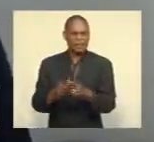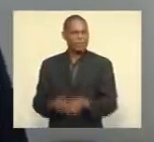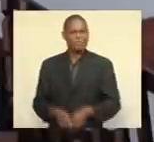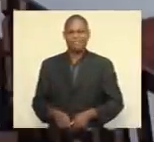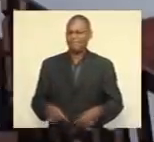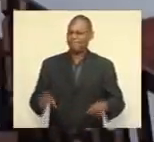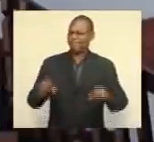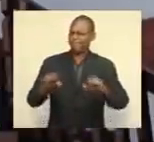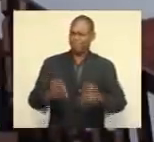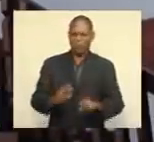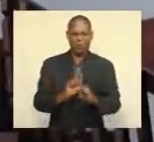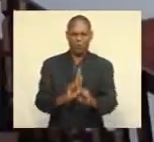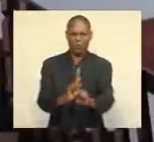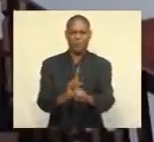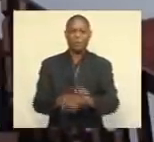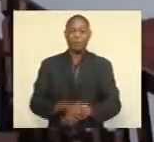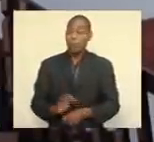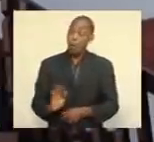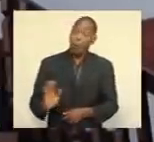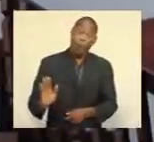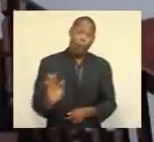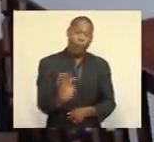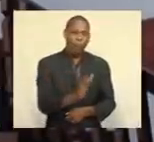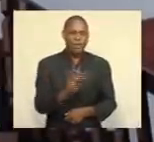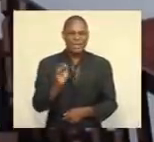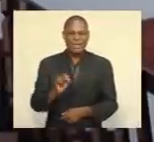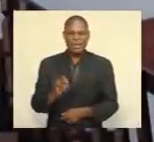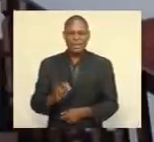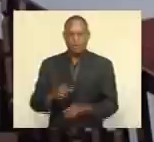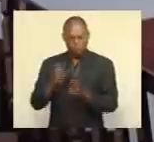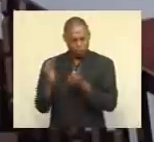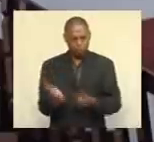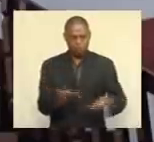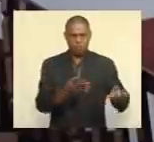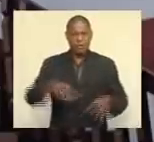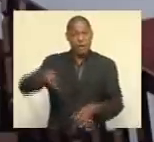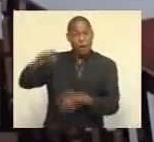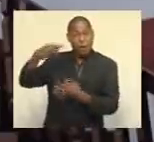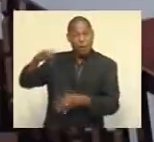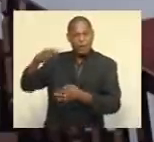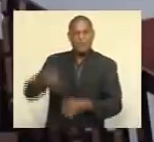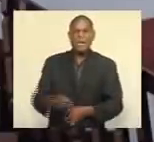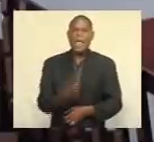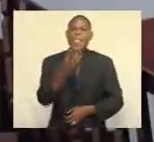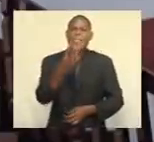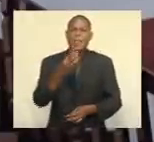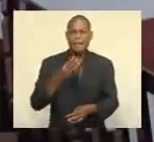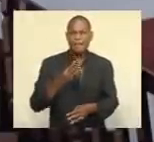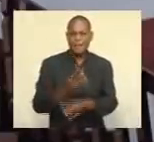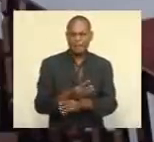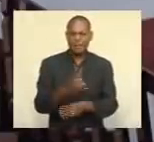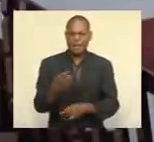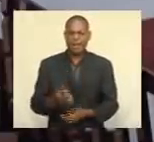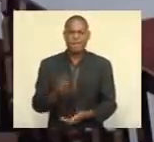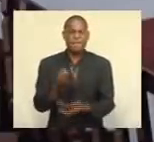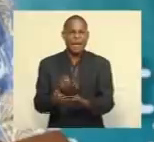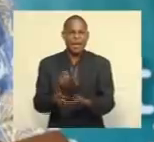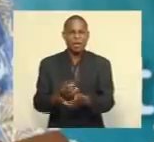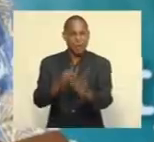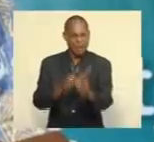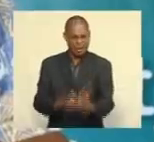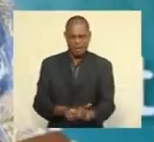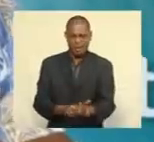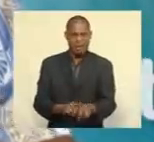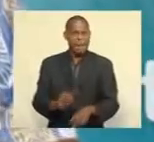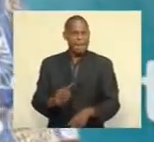Act. All parties are required to submit audited accounts to the registrar within 3 months of the end of the financial year, but they failed to do so